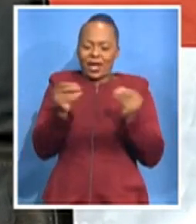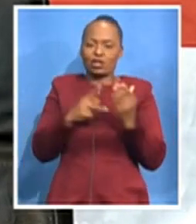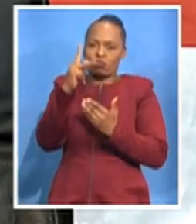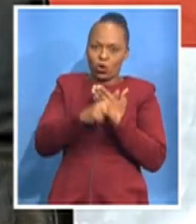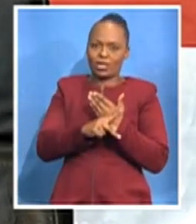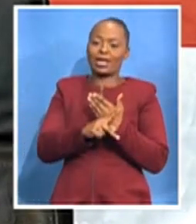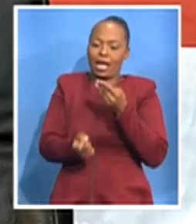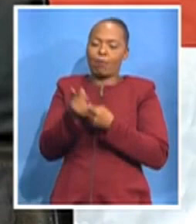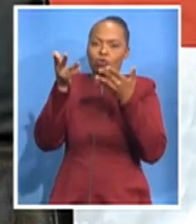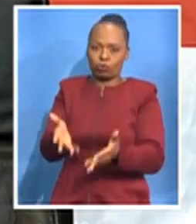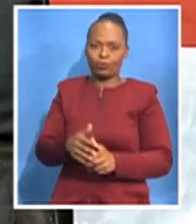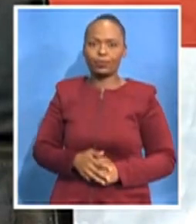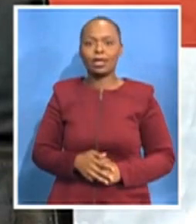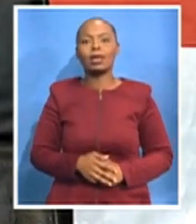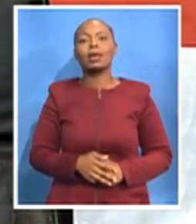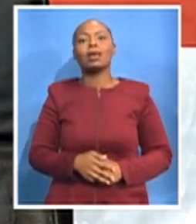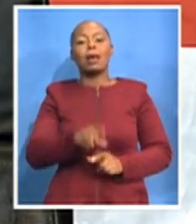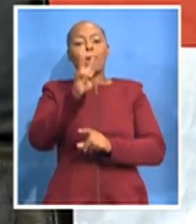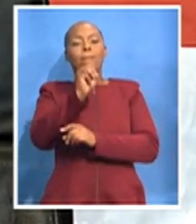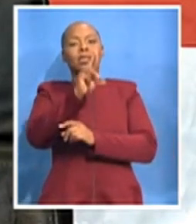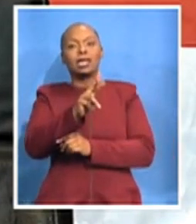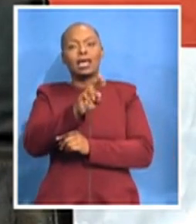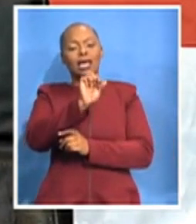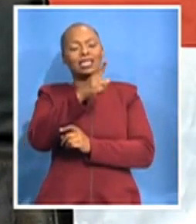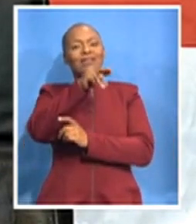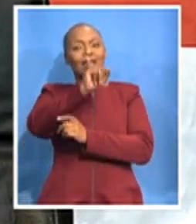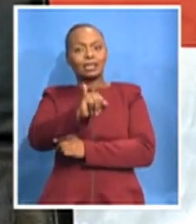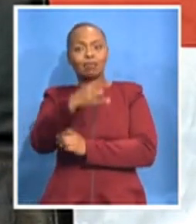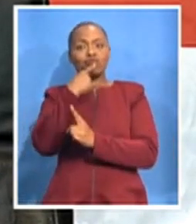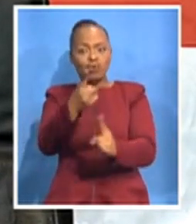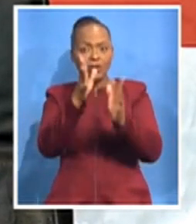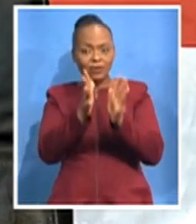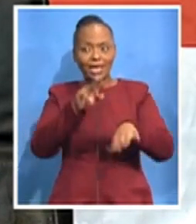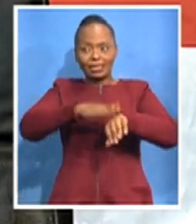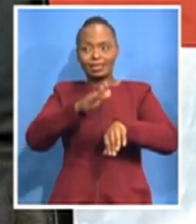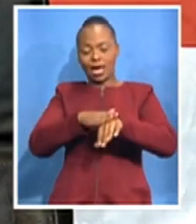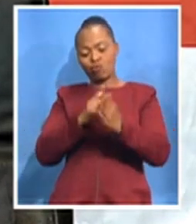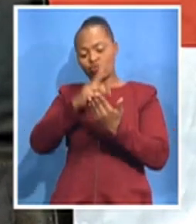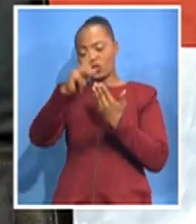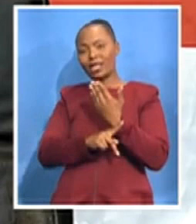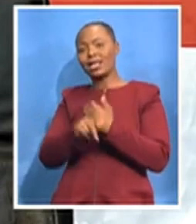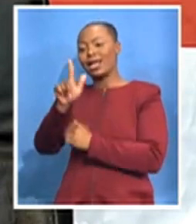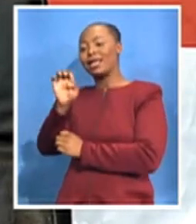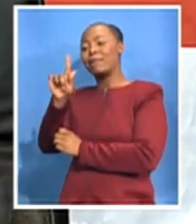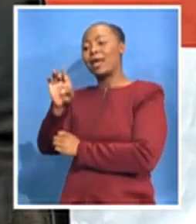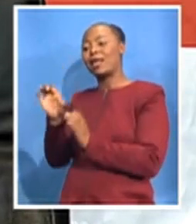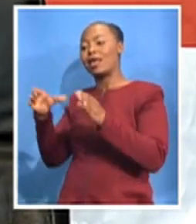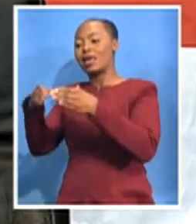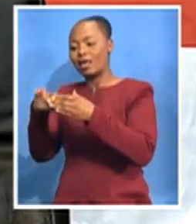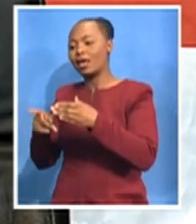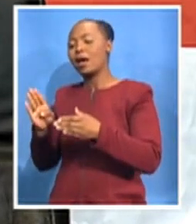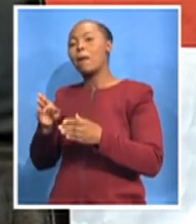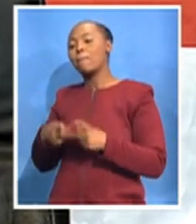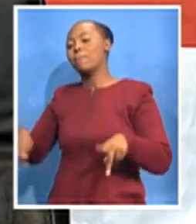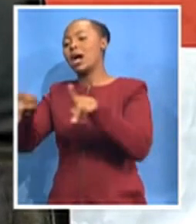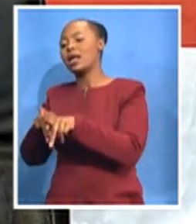Chivas further stated that at the time of the project, Lepelle did not have a panel of service providers when it was appointed